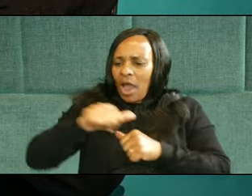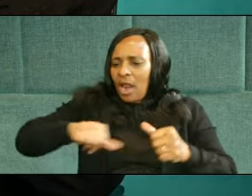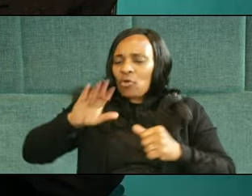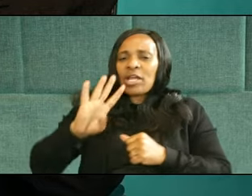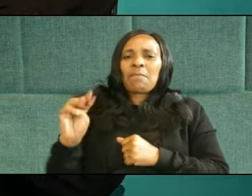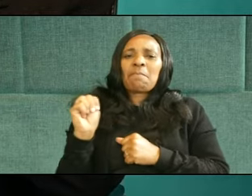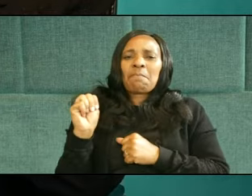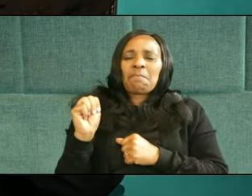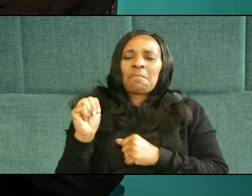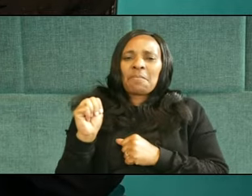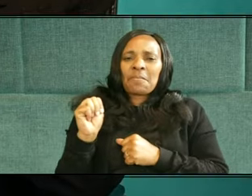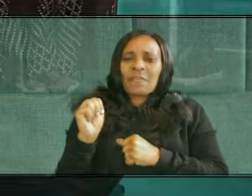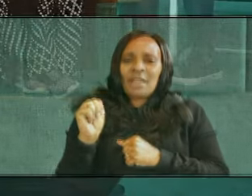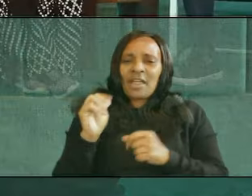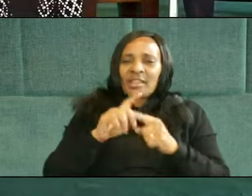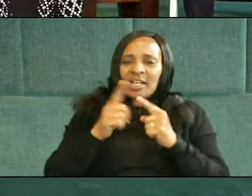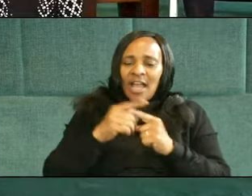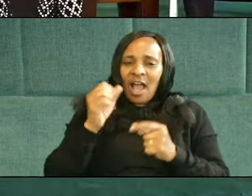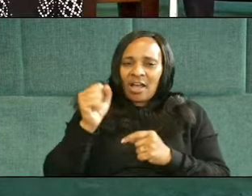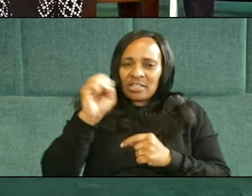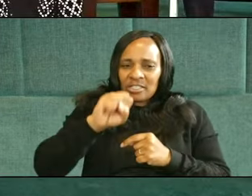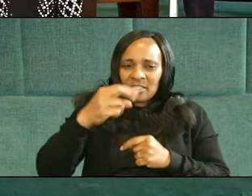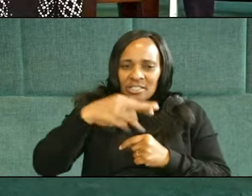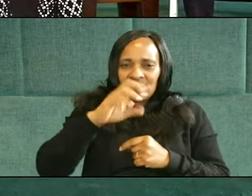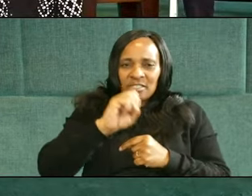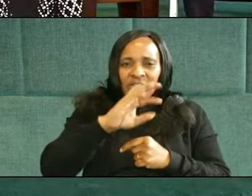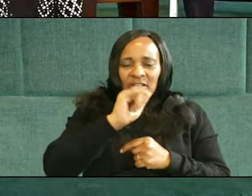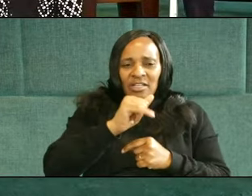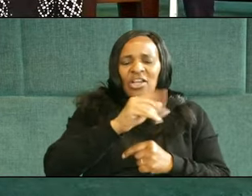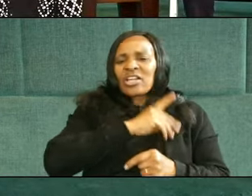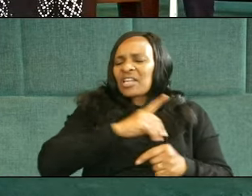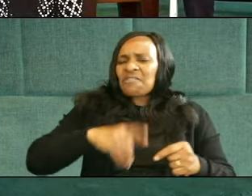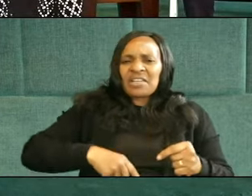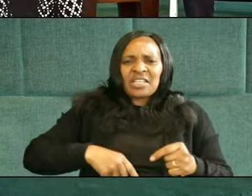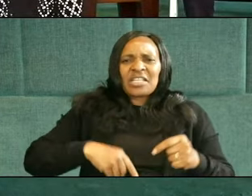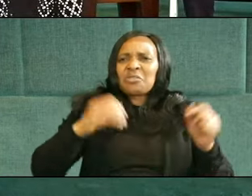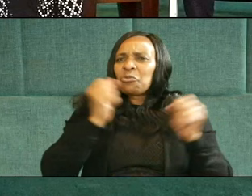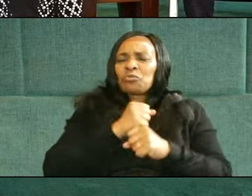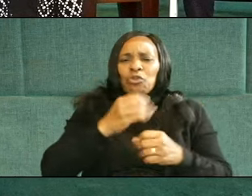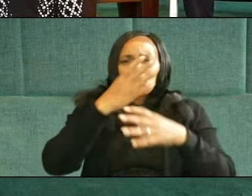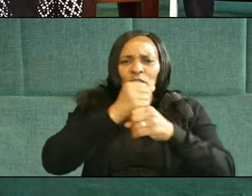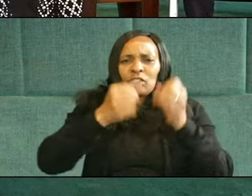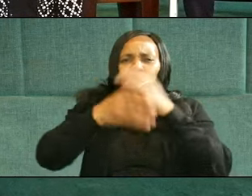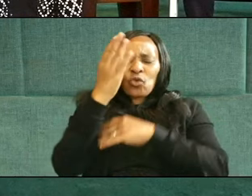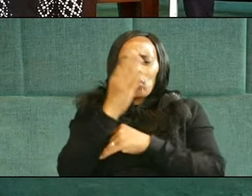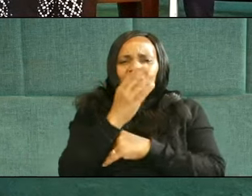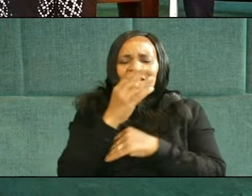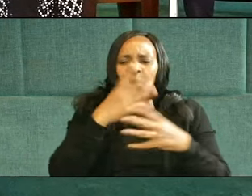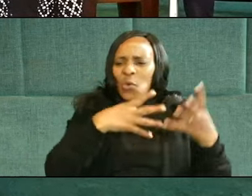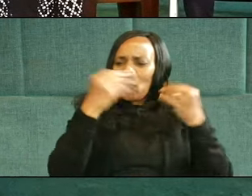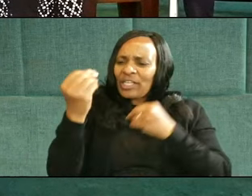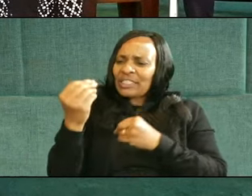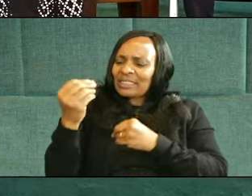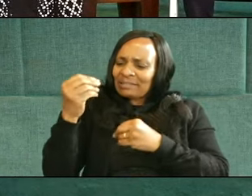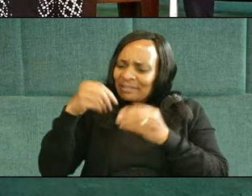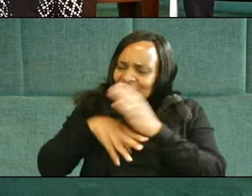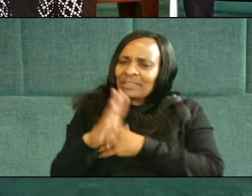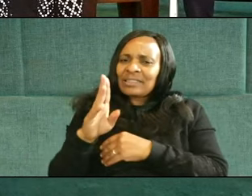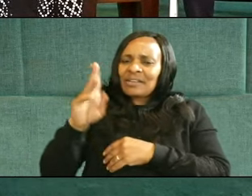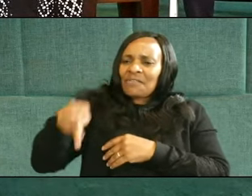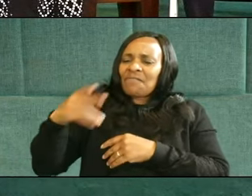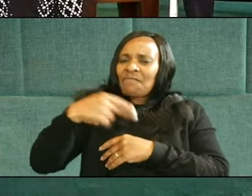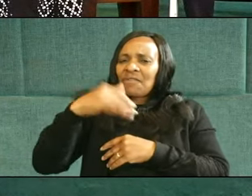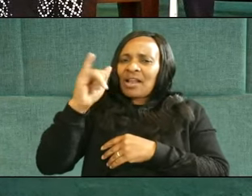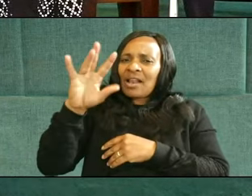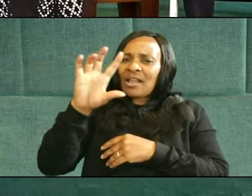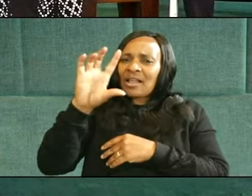effect. And Ashley pointed it out very well. David did not trust in God, went, made an alliance with the Philistines, and the Amalekites